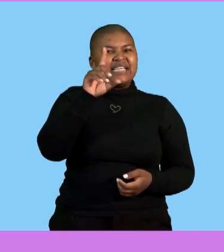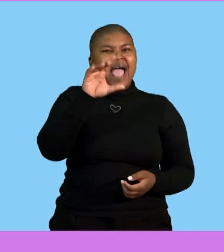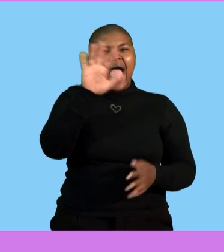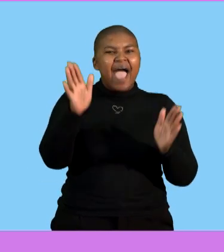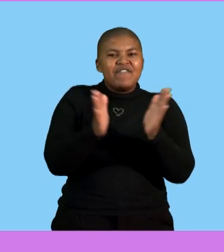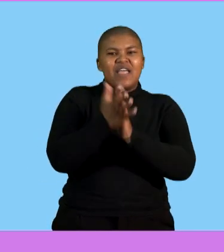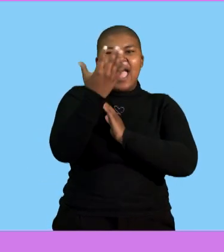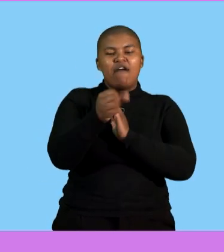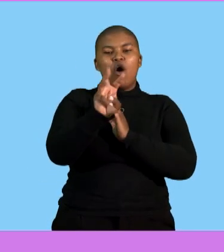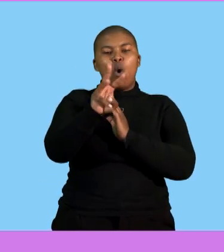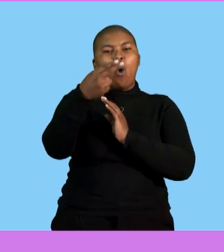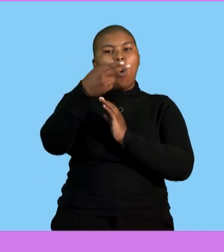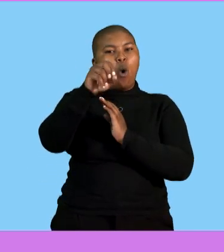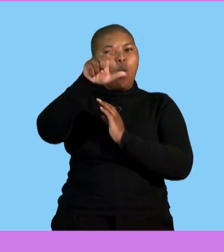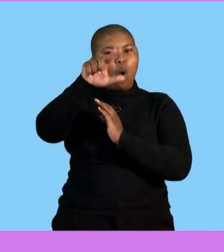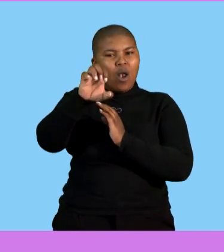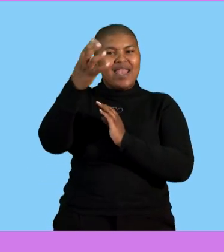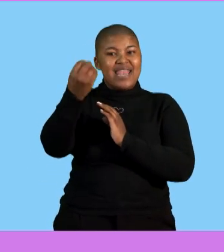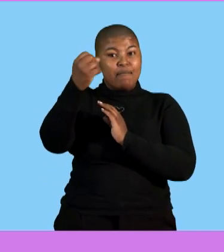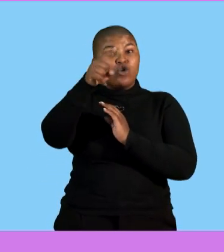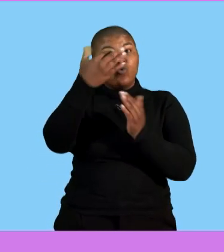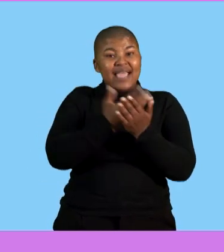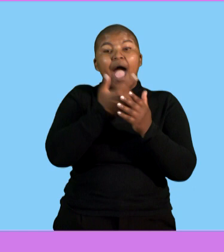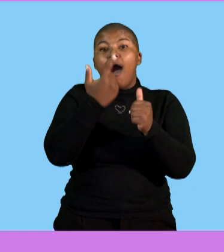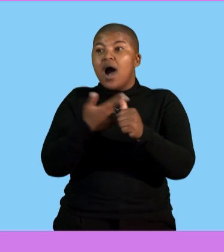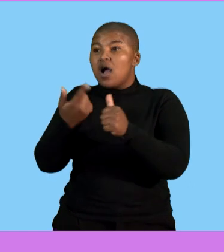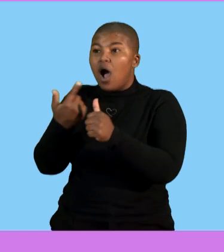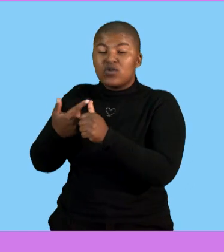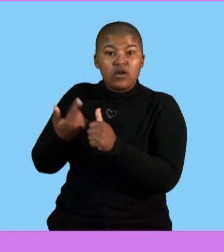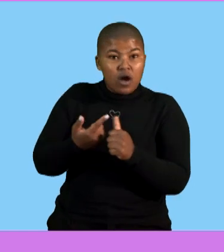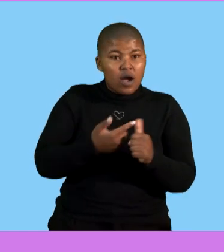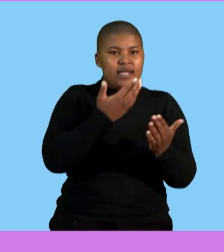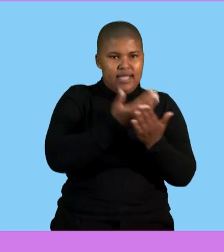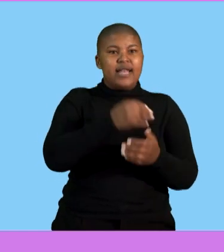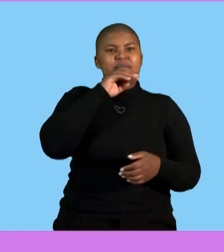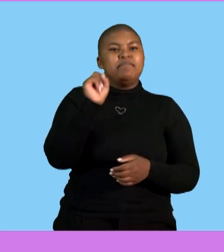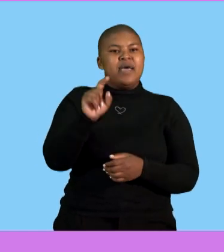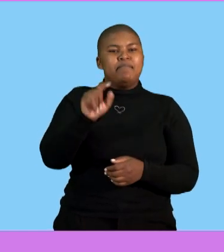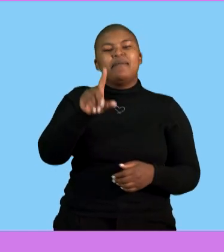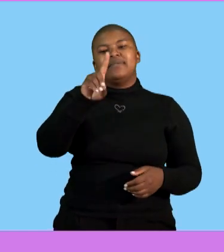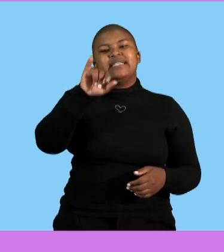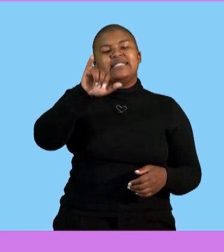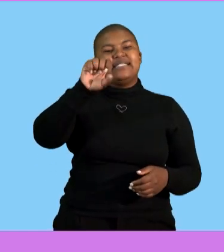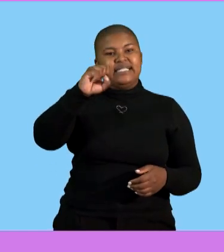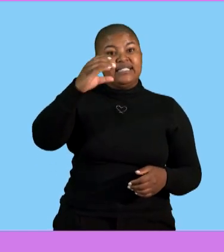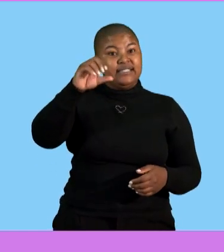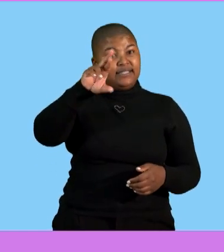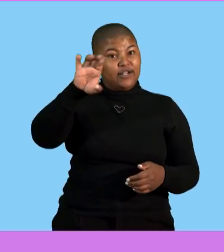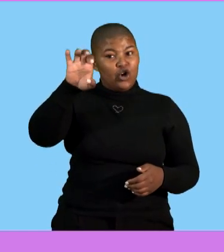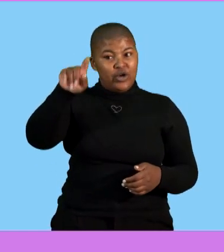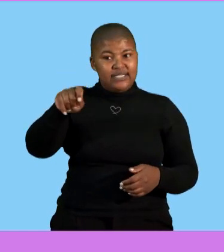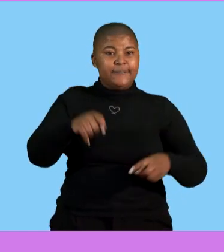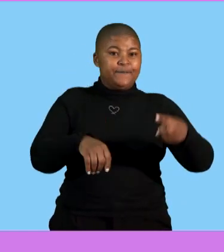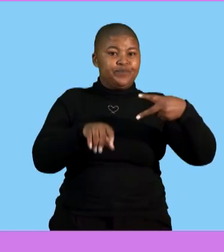that has whole numbers and you can count the given data, then it is said to be discrete.